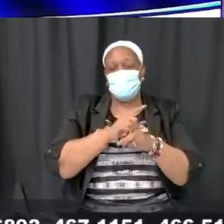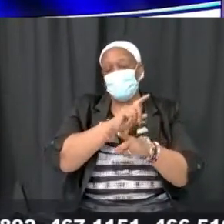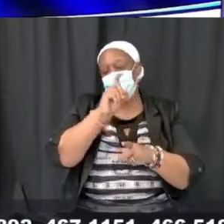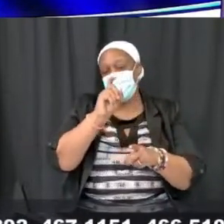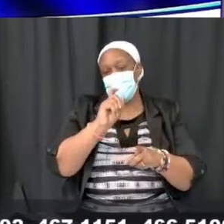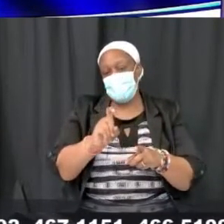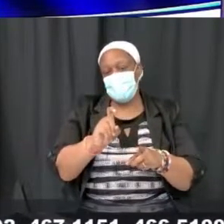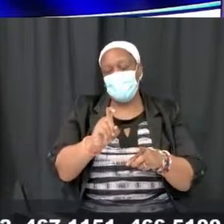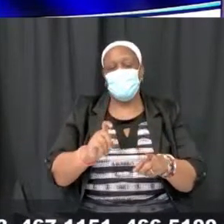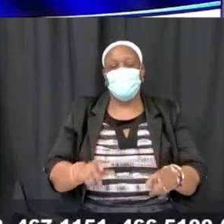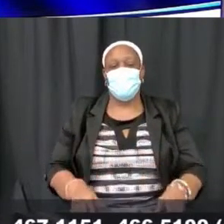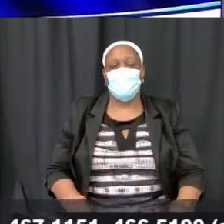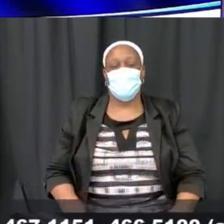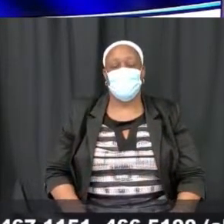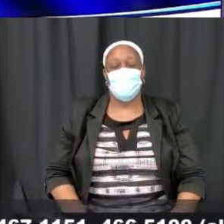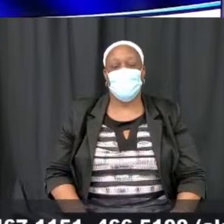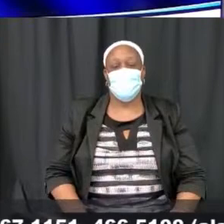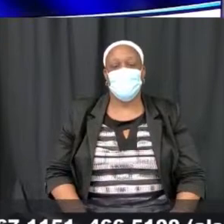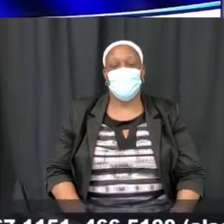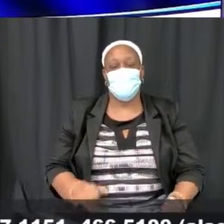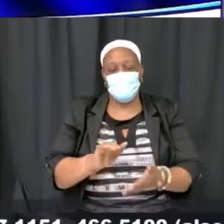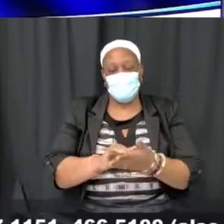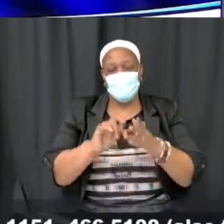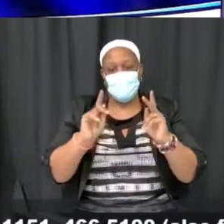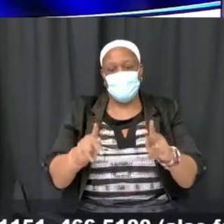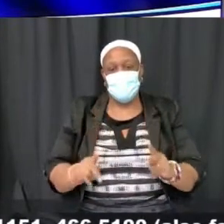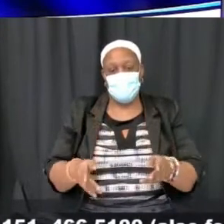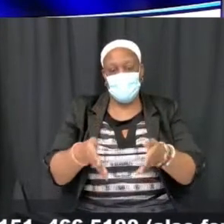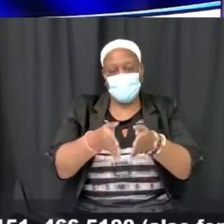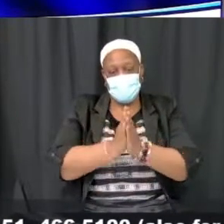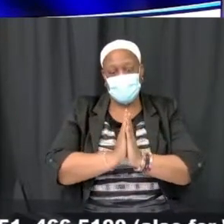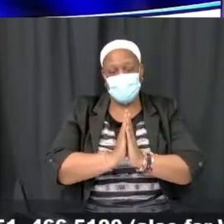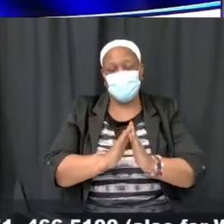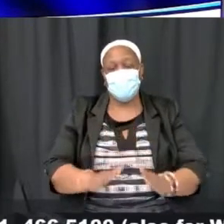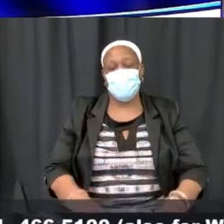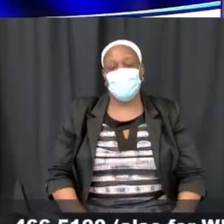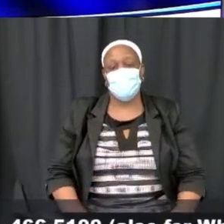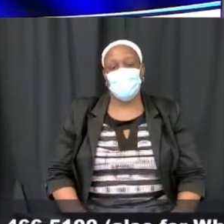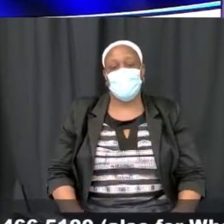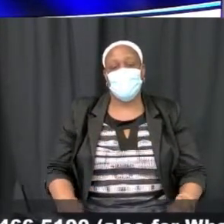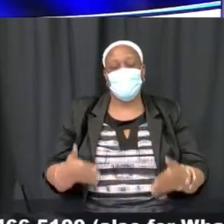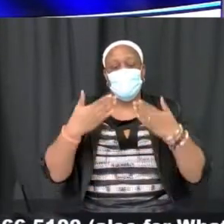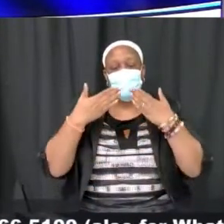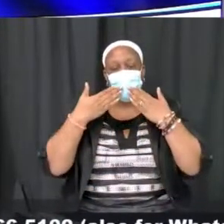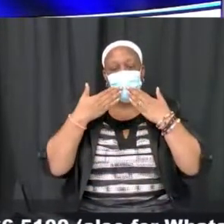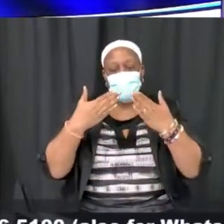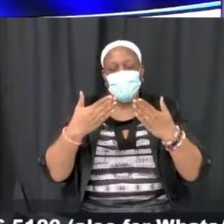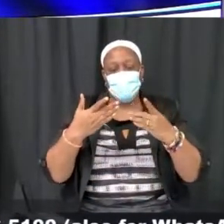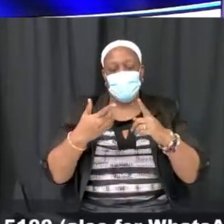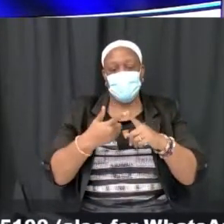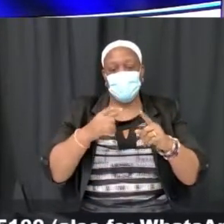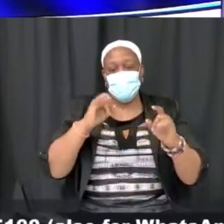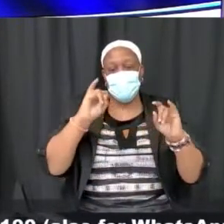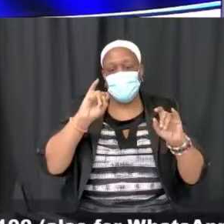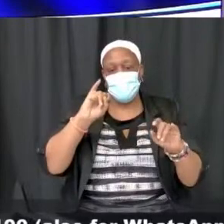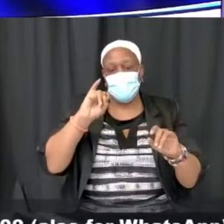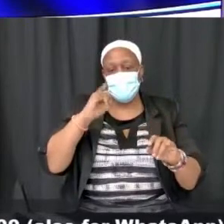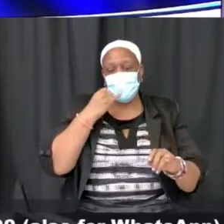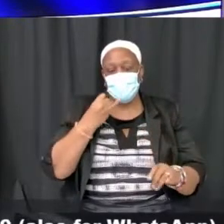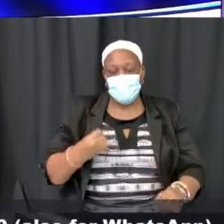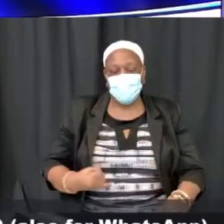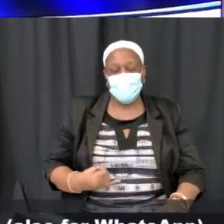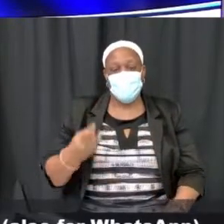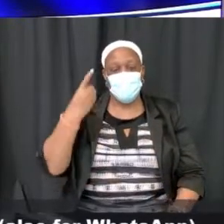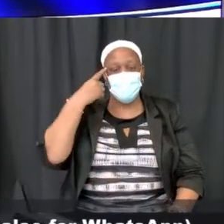to answer any questions that are asked. We thank Mrs. Christmas Jacobs for her service